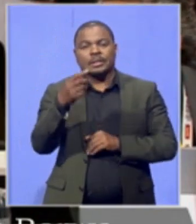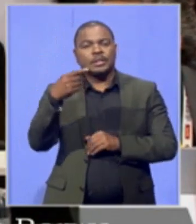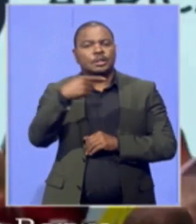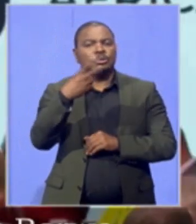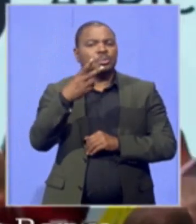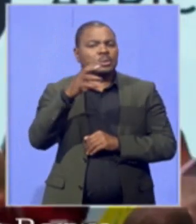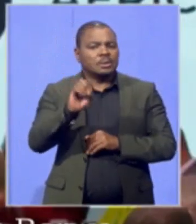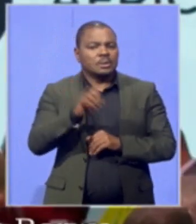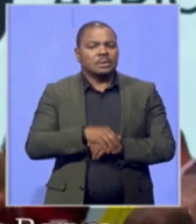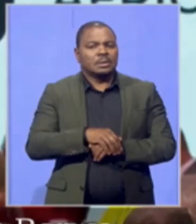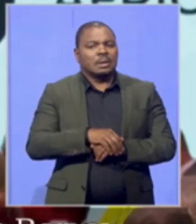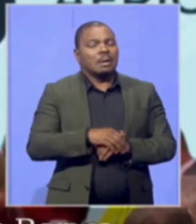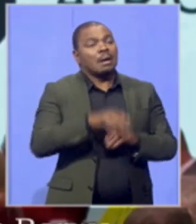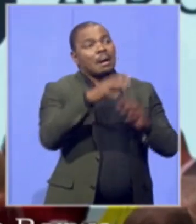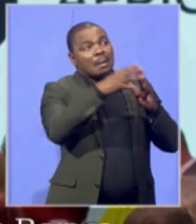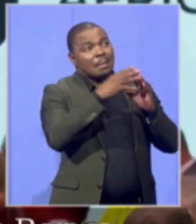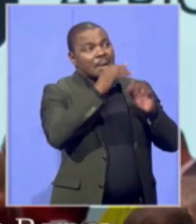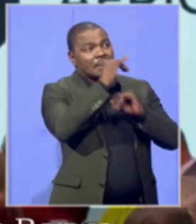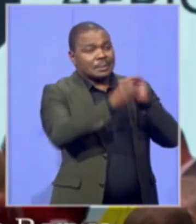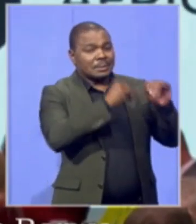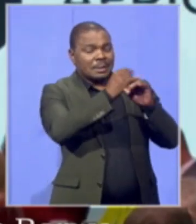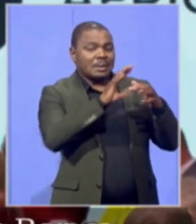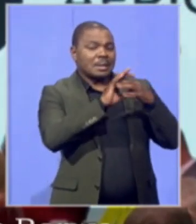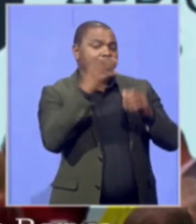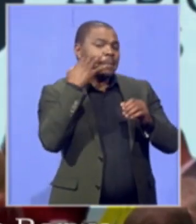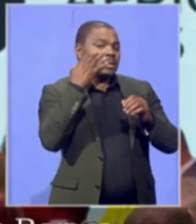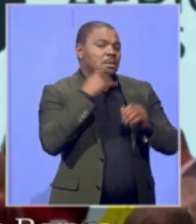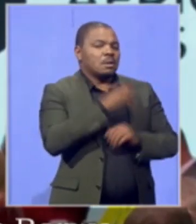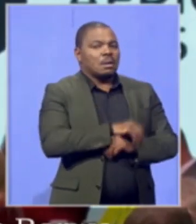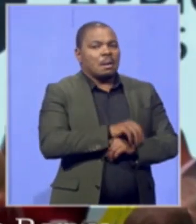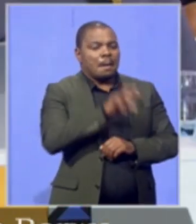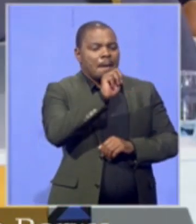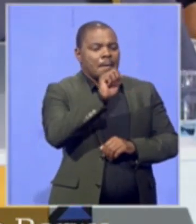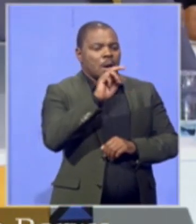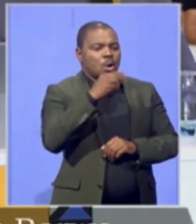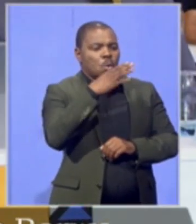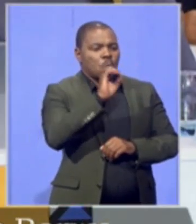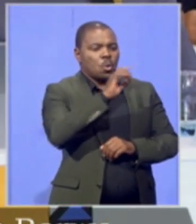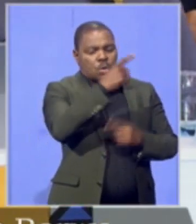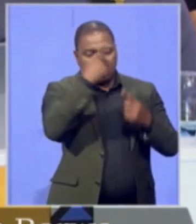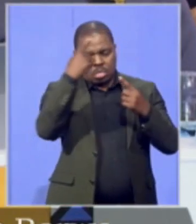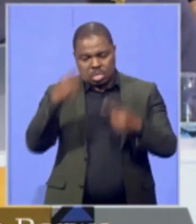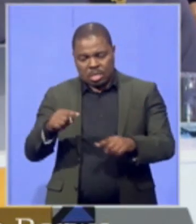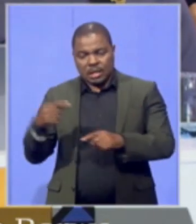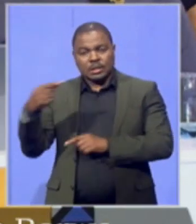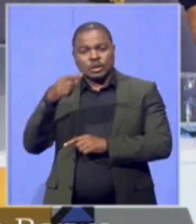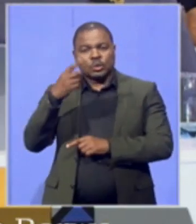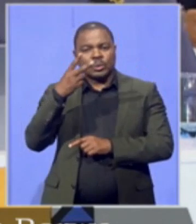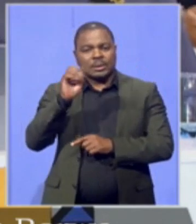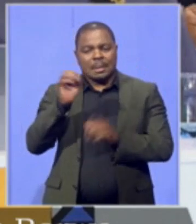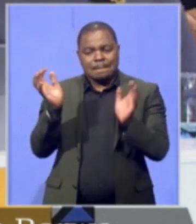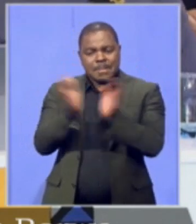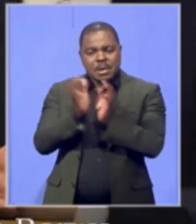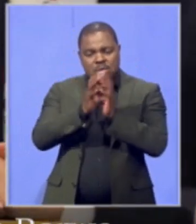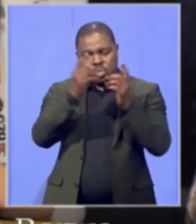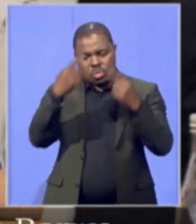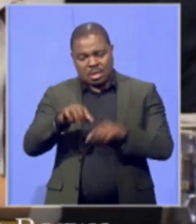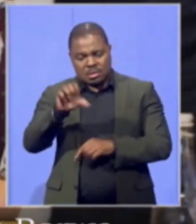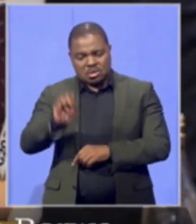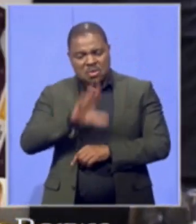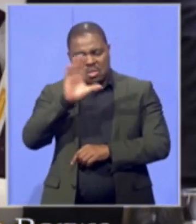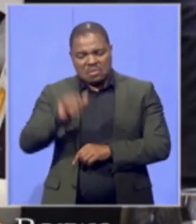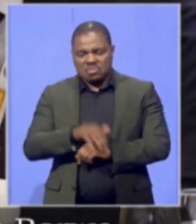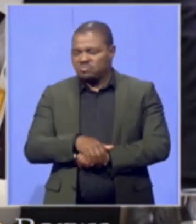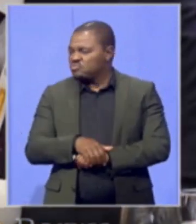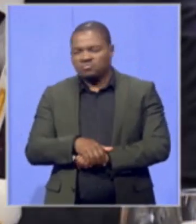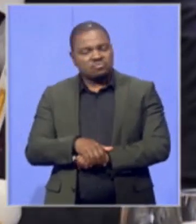la Amerika Marco Rubio le boletse ha lekeke ya eba karolo ya matona a G20 a tlo tshwara kopano kwano nahe